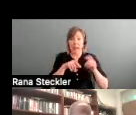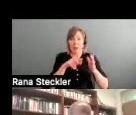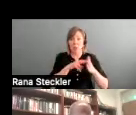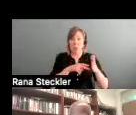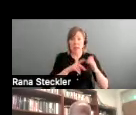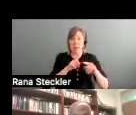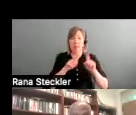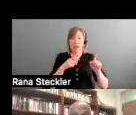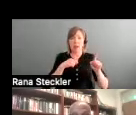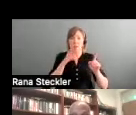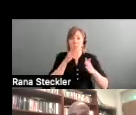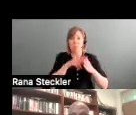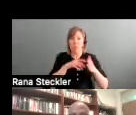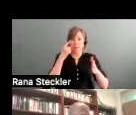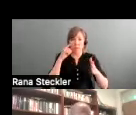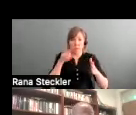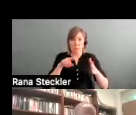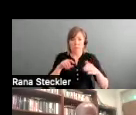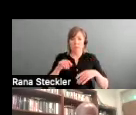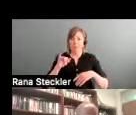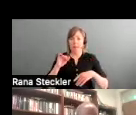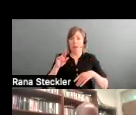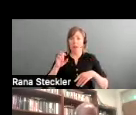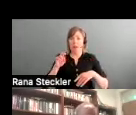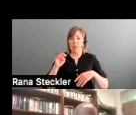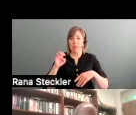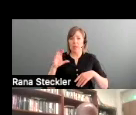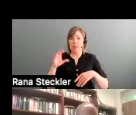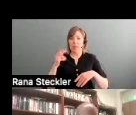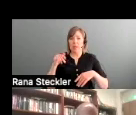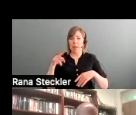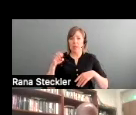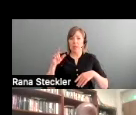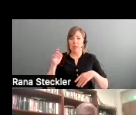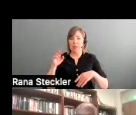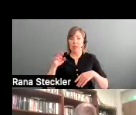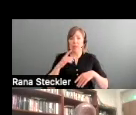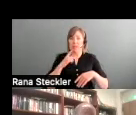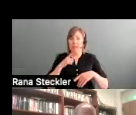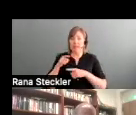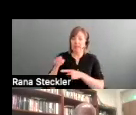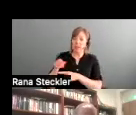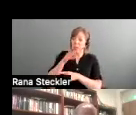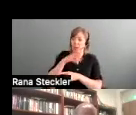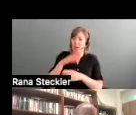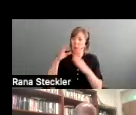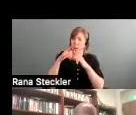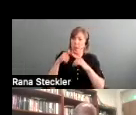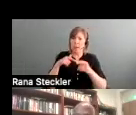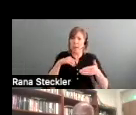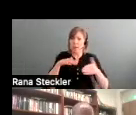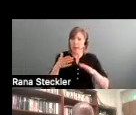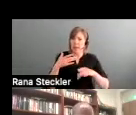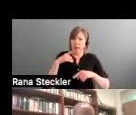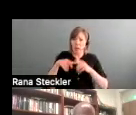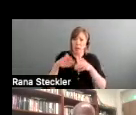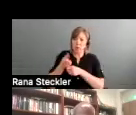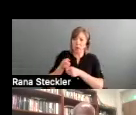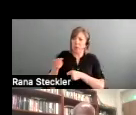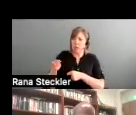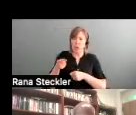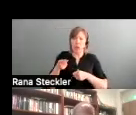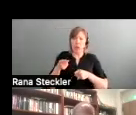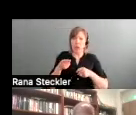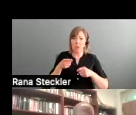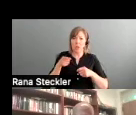read, but Irene Chapelier says, she has simply nearly worried me to death. I could not trust her for nothing and